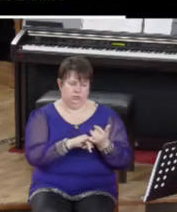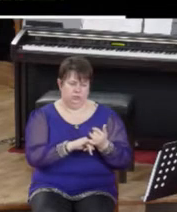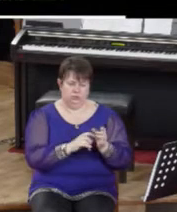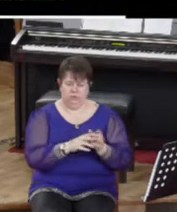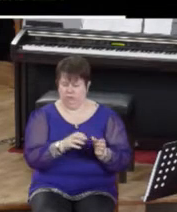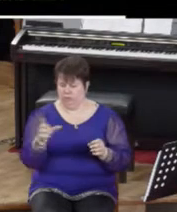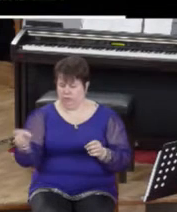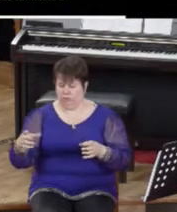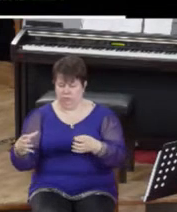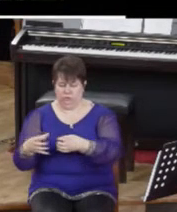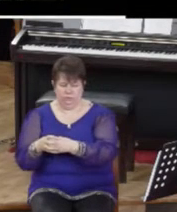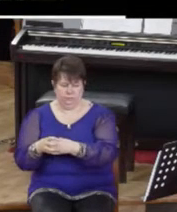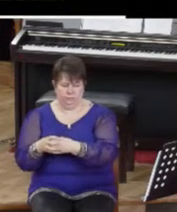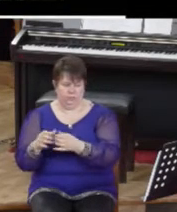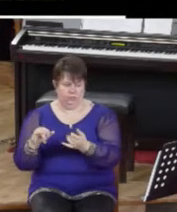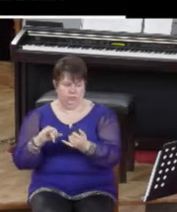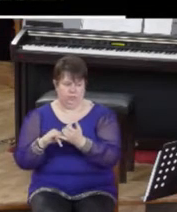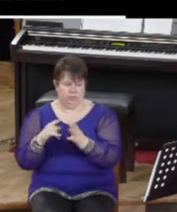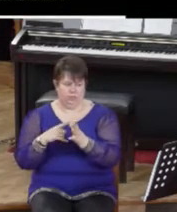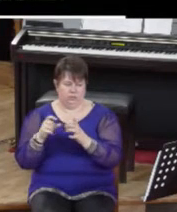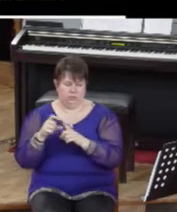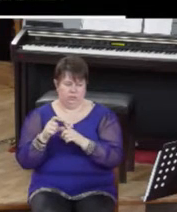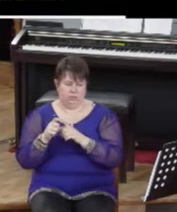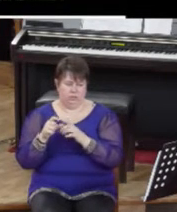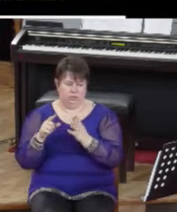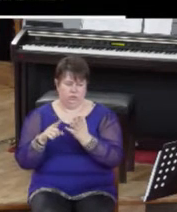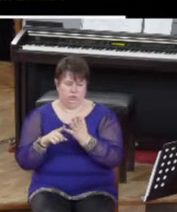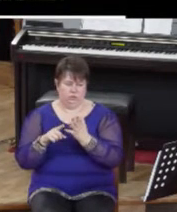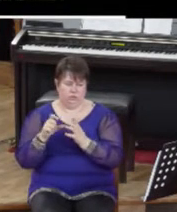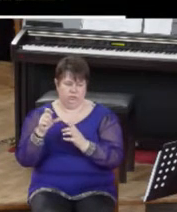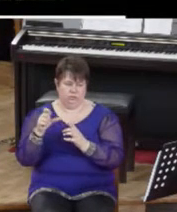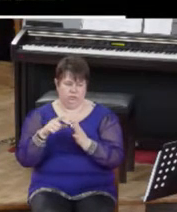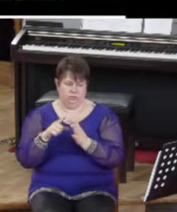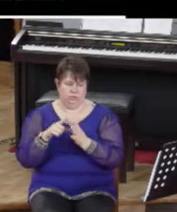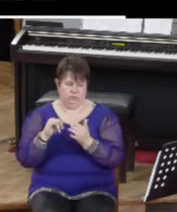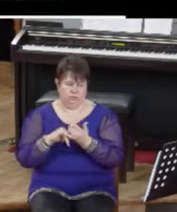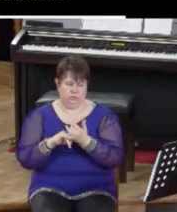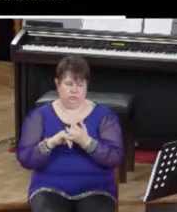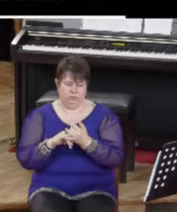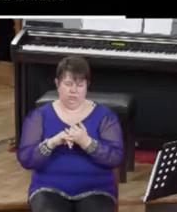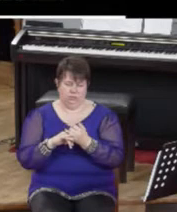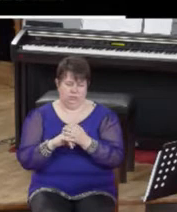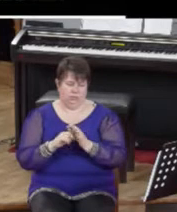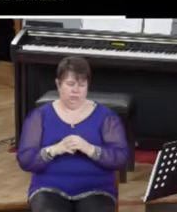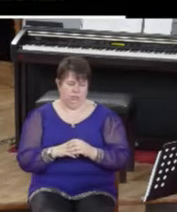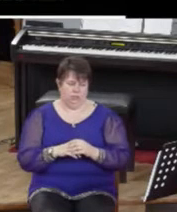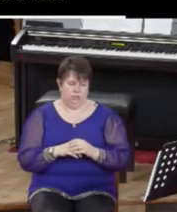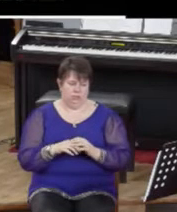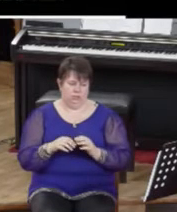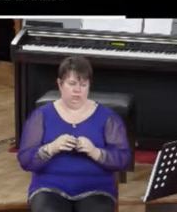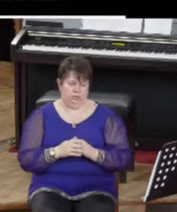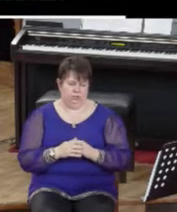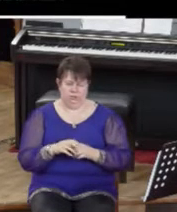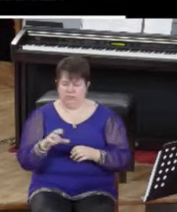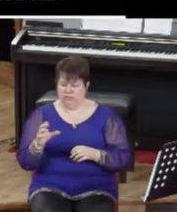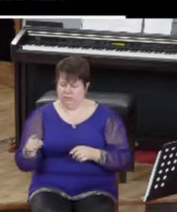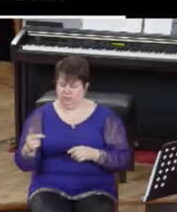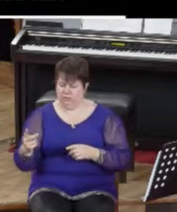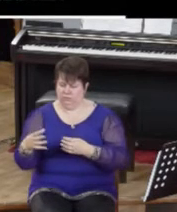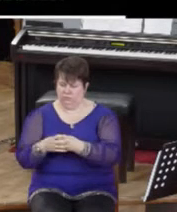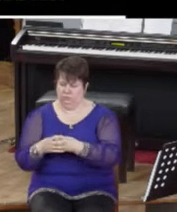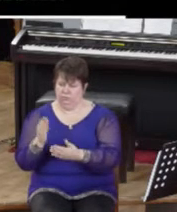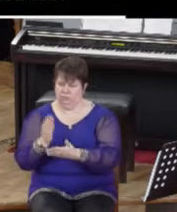entirely. The Pharisees believed in life beyond death, but the Sadducees